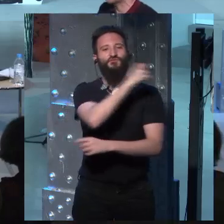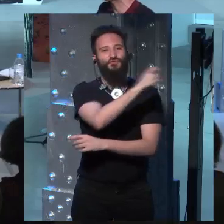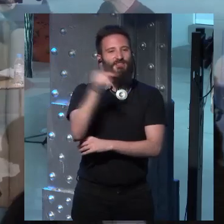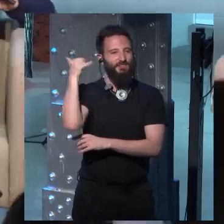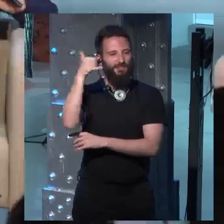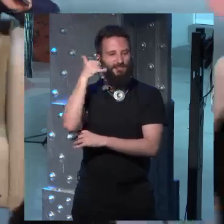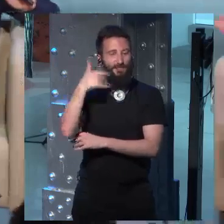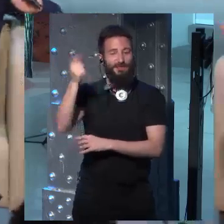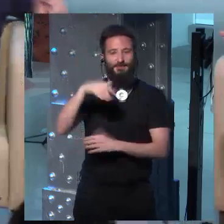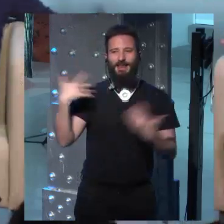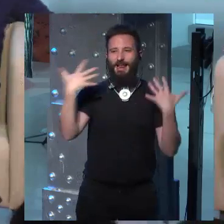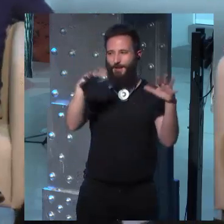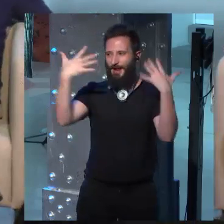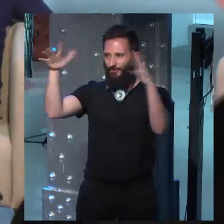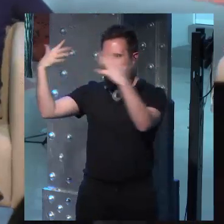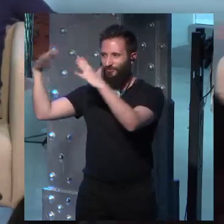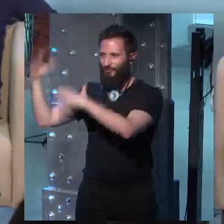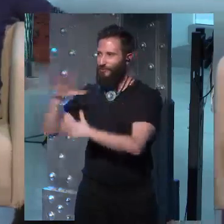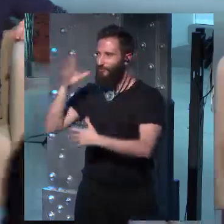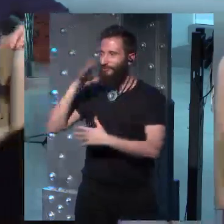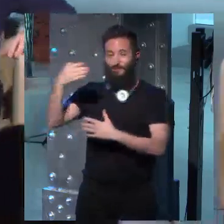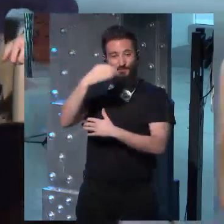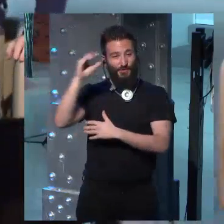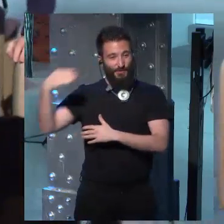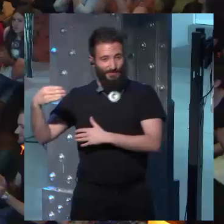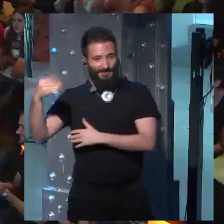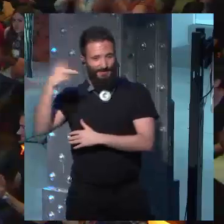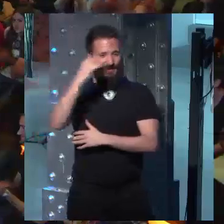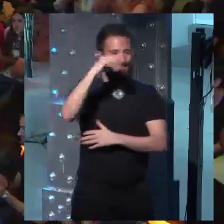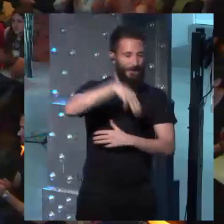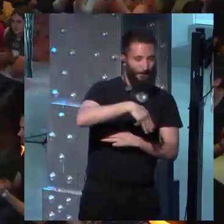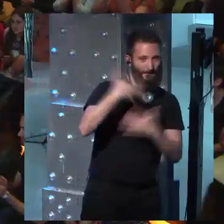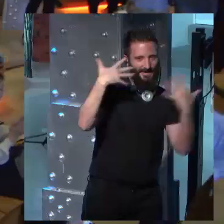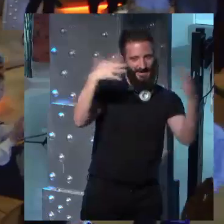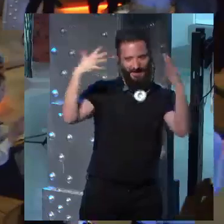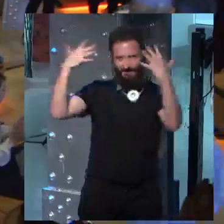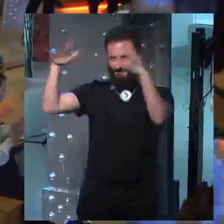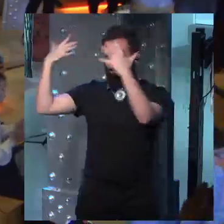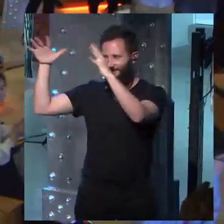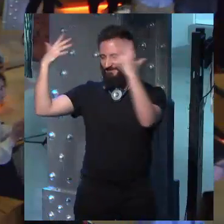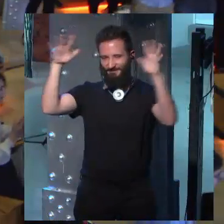Telefónica Movistar Plus. A big applause for Bob and Rhea.